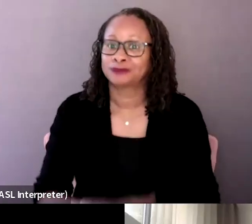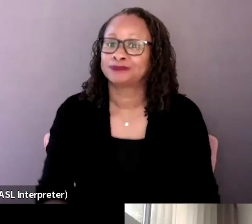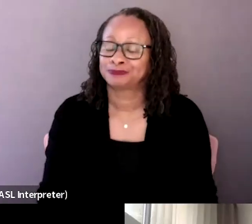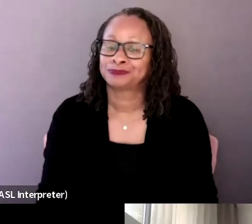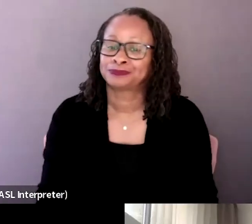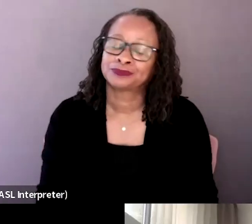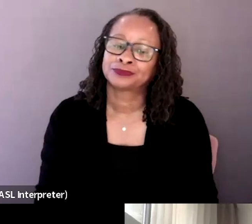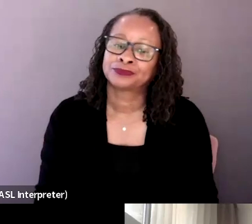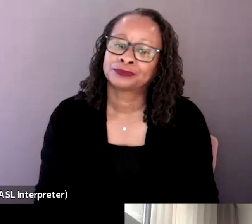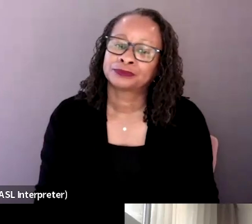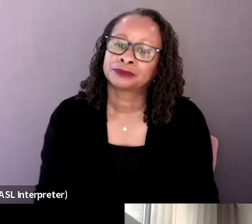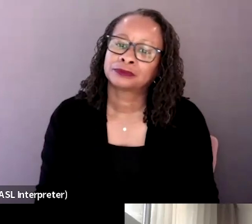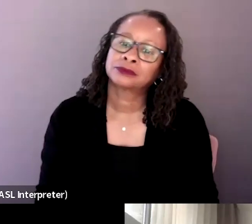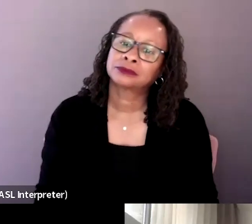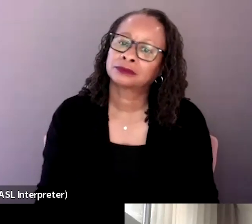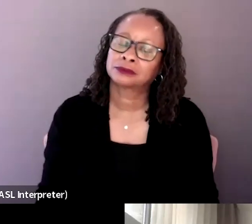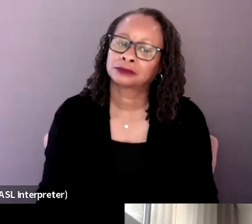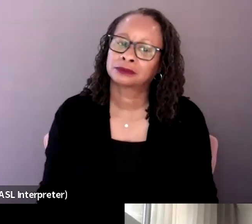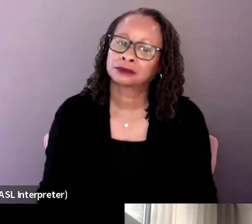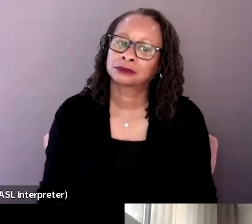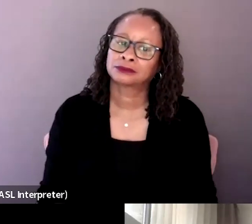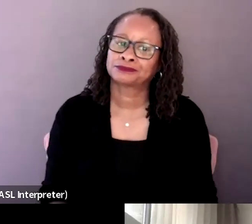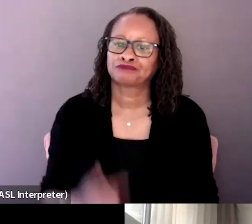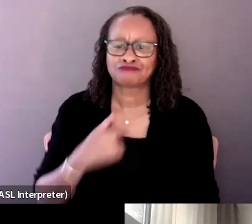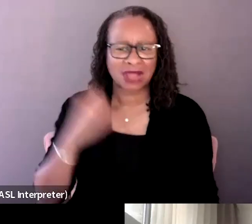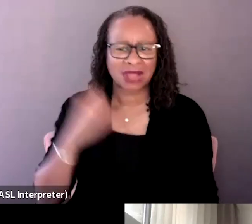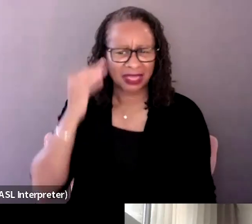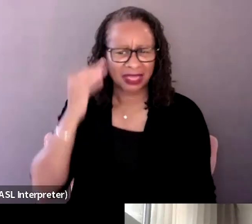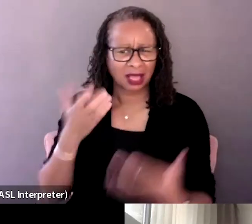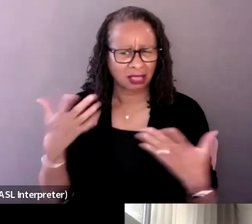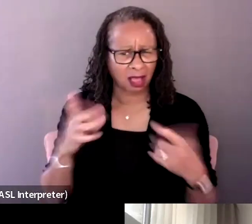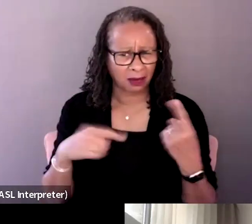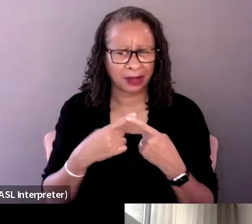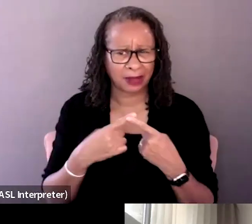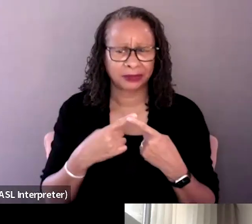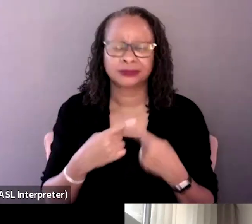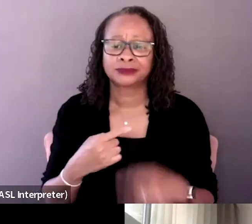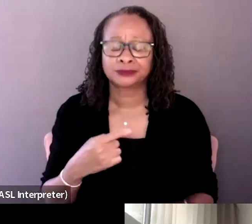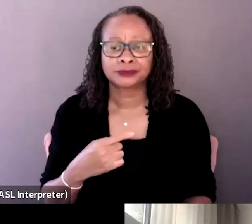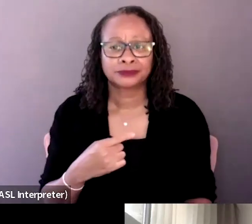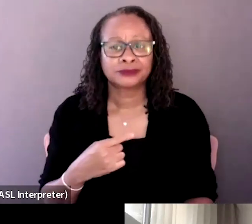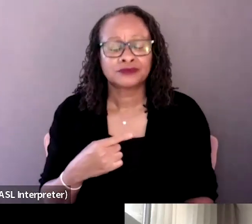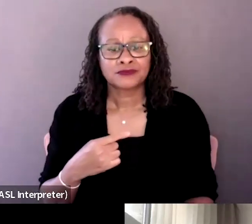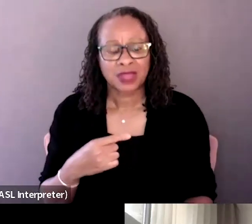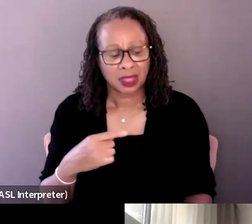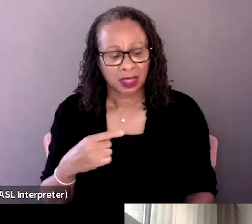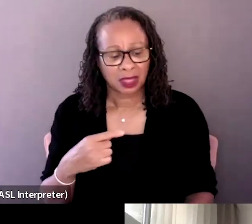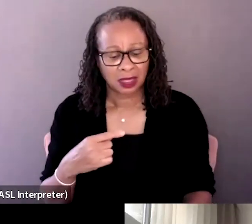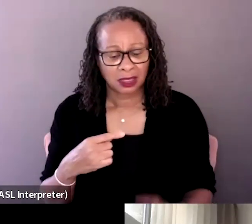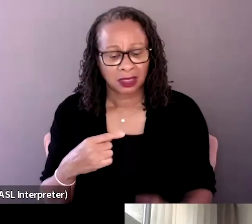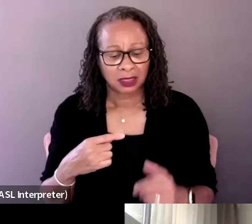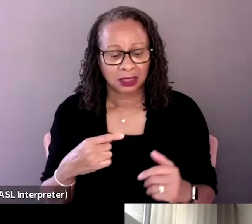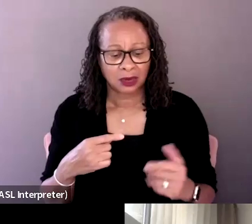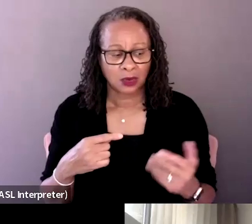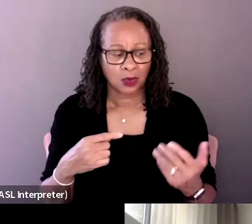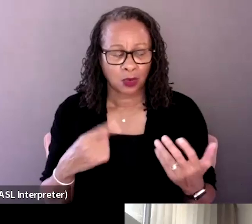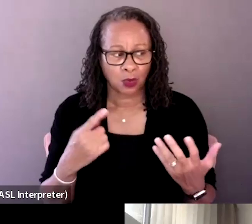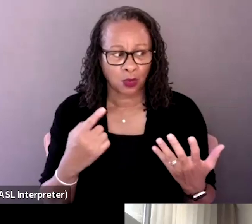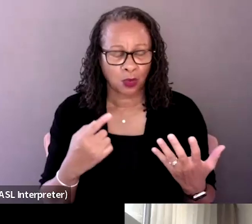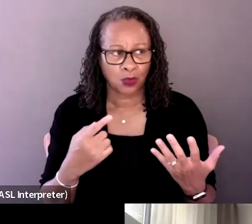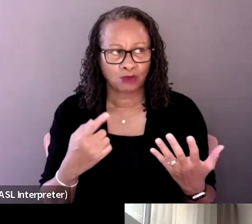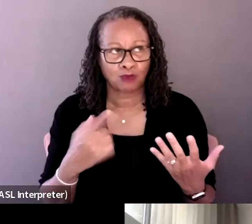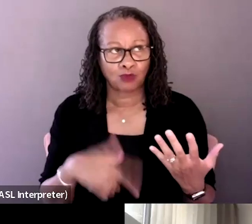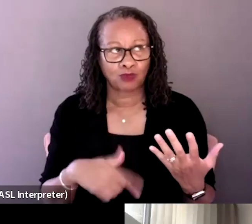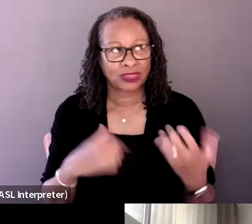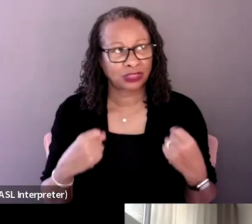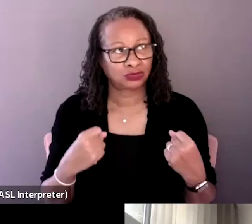And, I was thinking a lot about what it meant for you to come forward, to show your